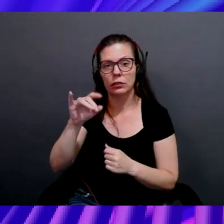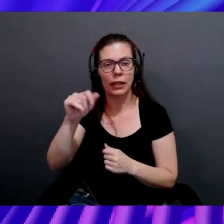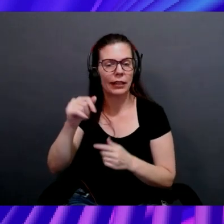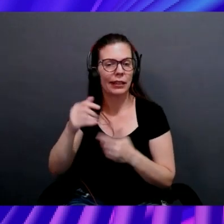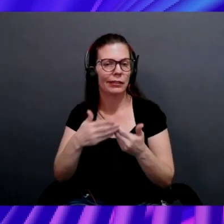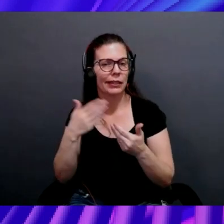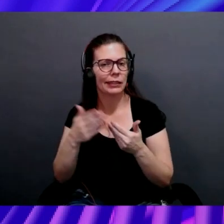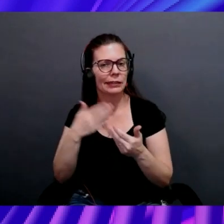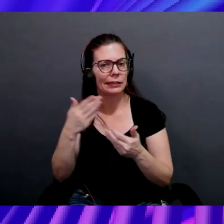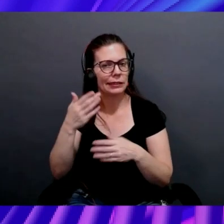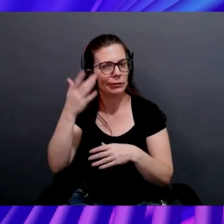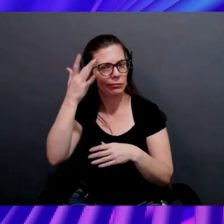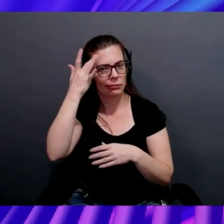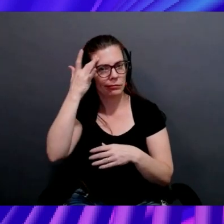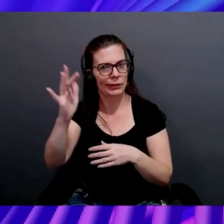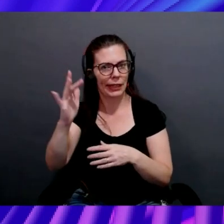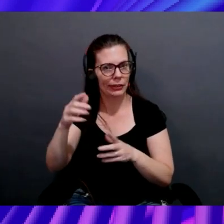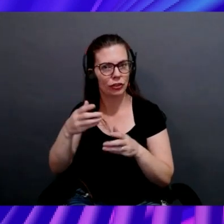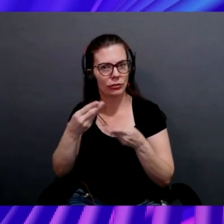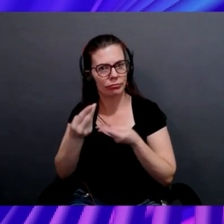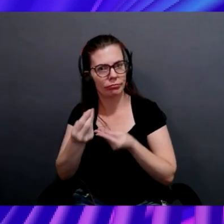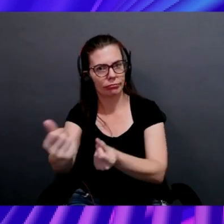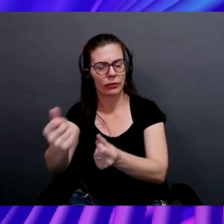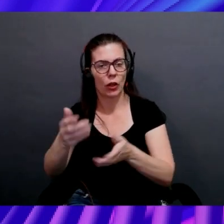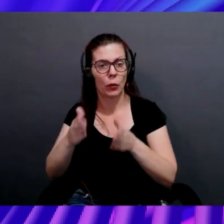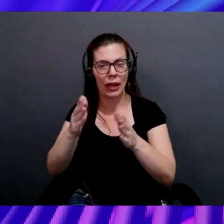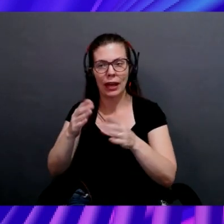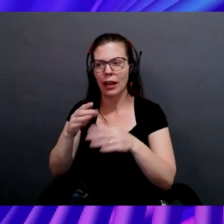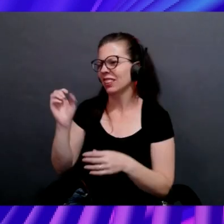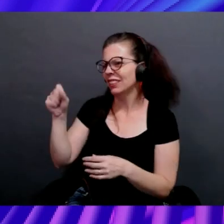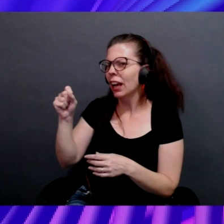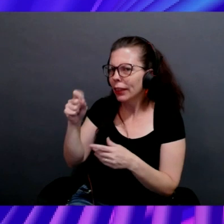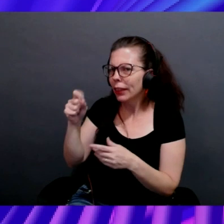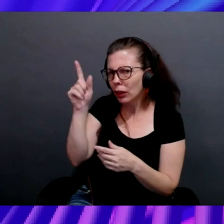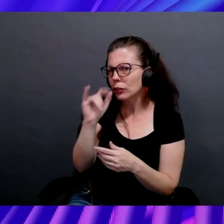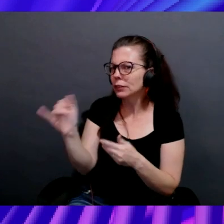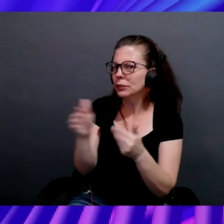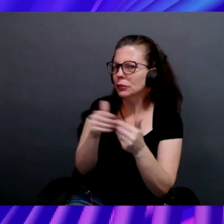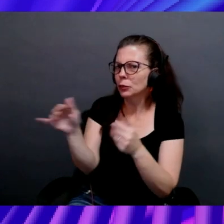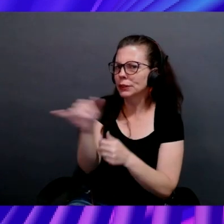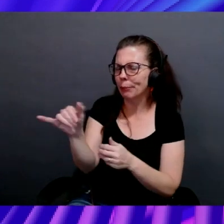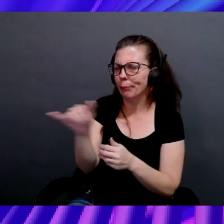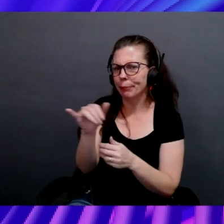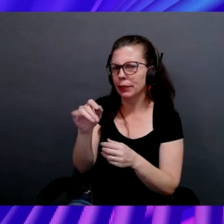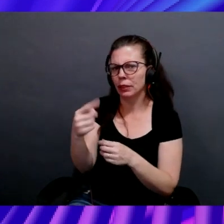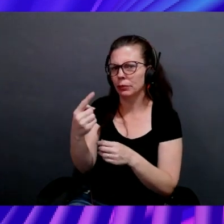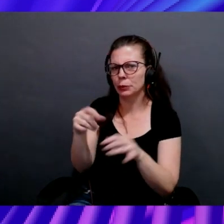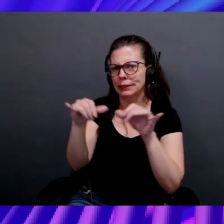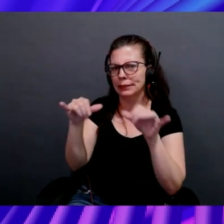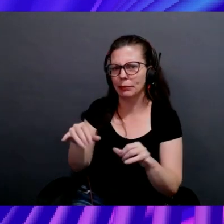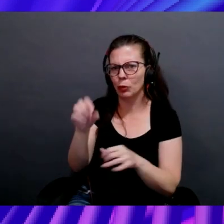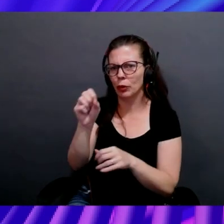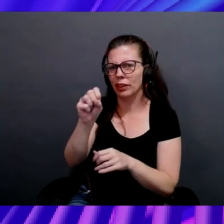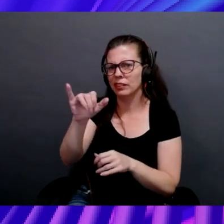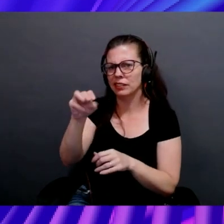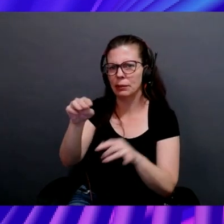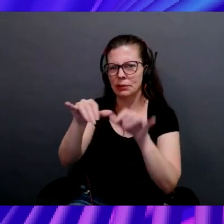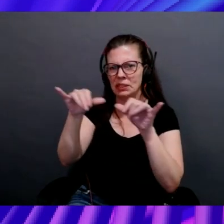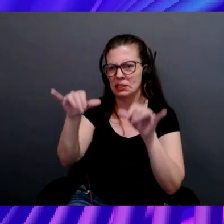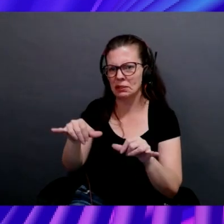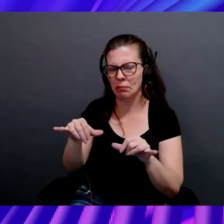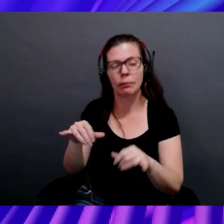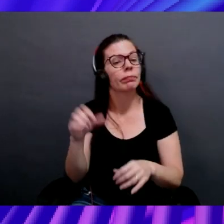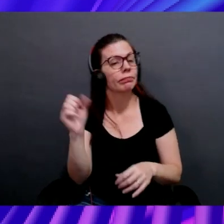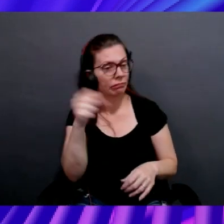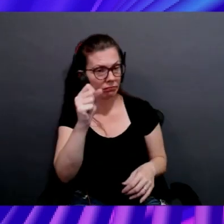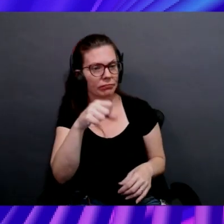way. Oh, yeah. I mean, this looks very similar to what you'd get in one of these systems, like in a SIM system. Absolutely. Sure. But it's important to note,